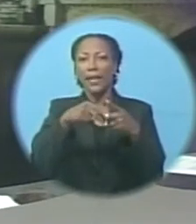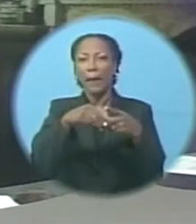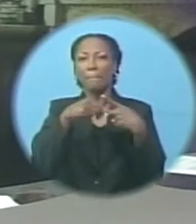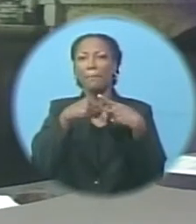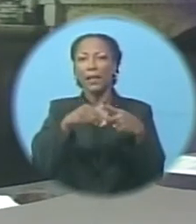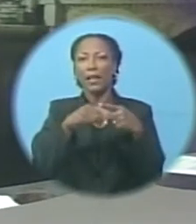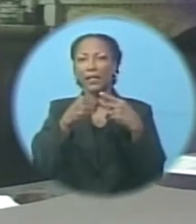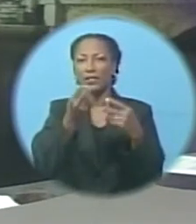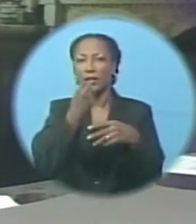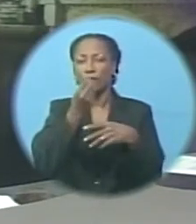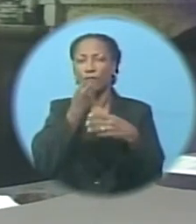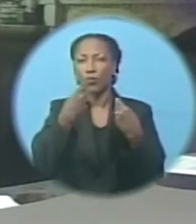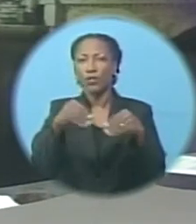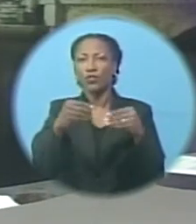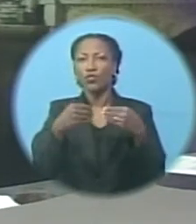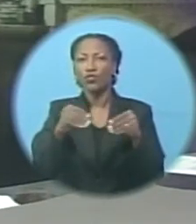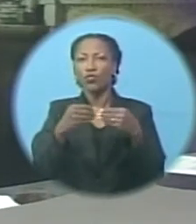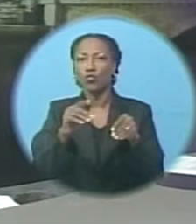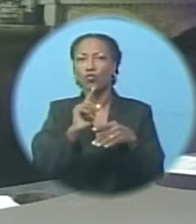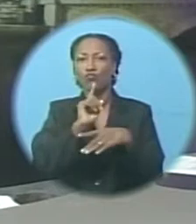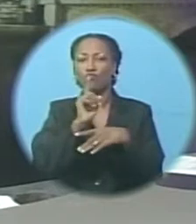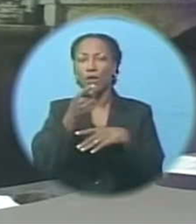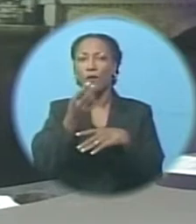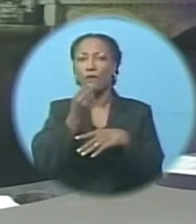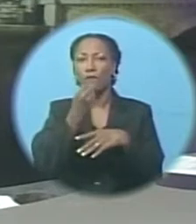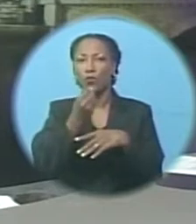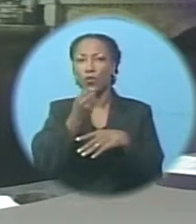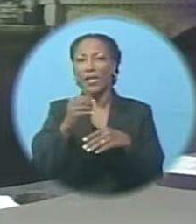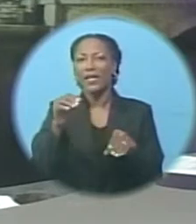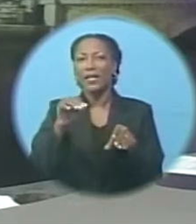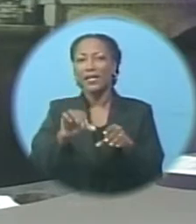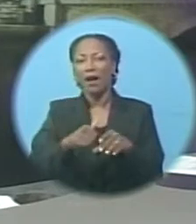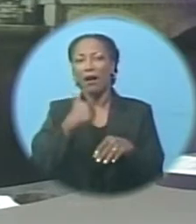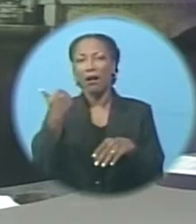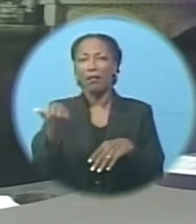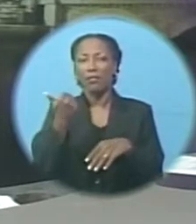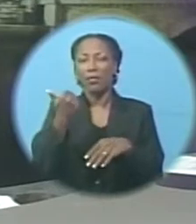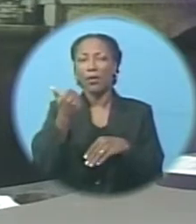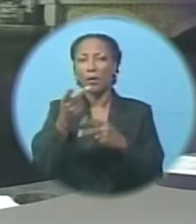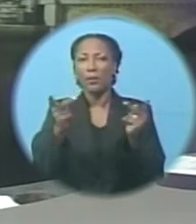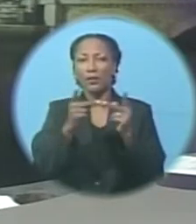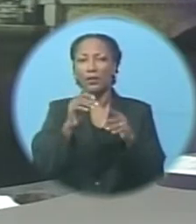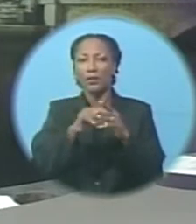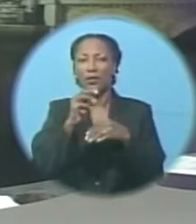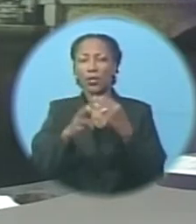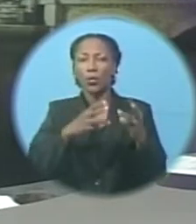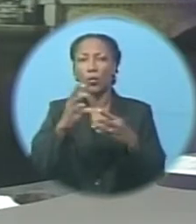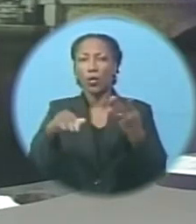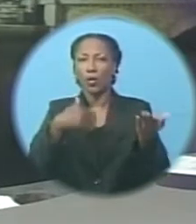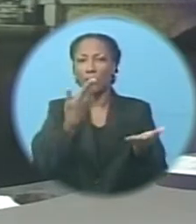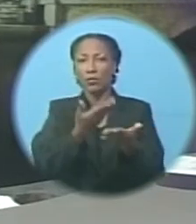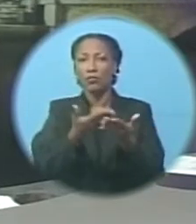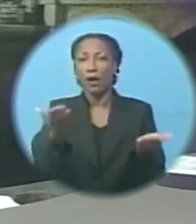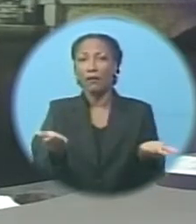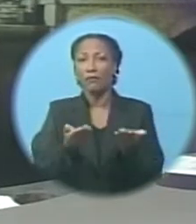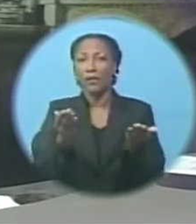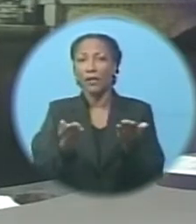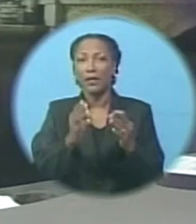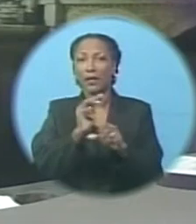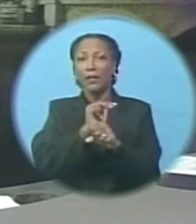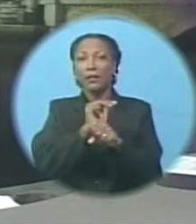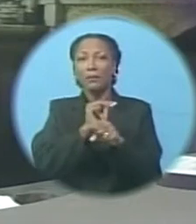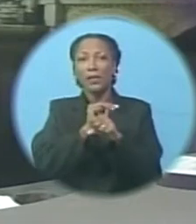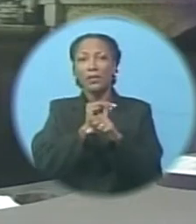being sold as real food in other parts of the world have reached supermarket shelves in Barbados. The ministry had launched